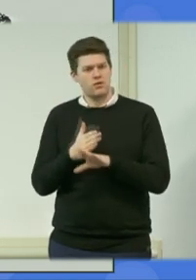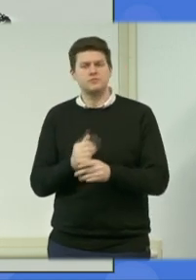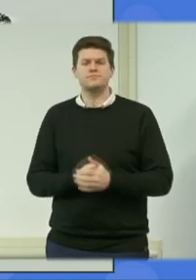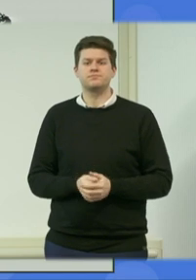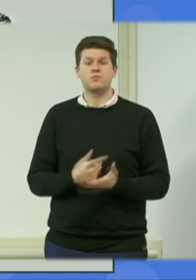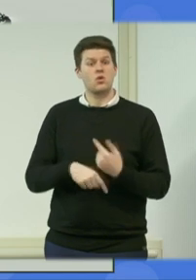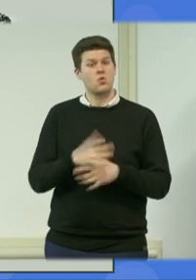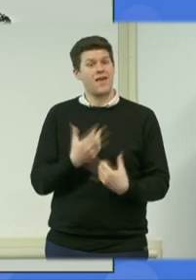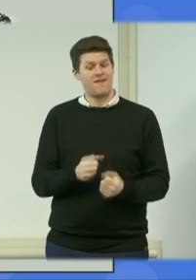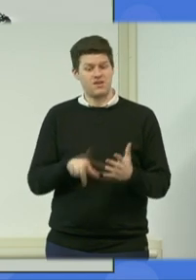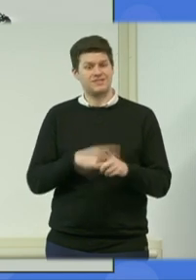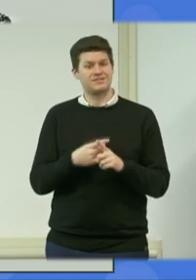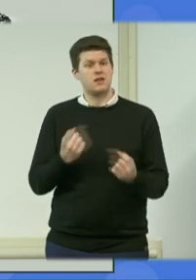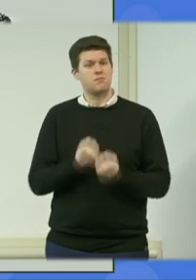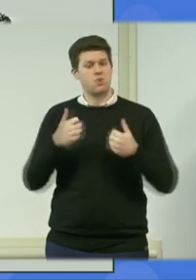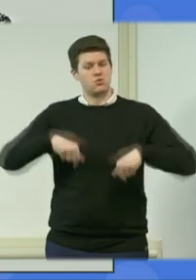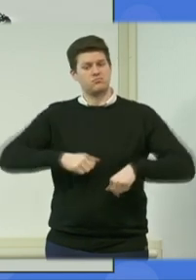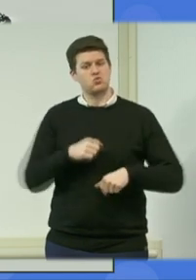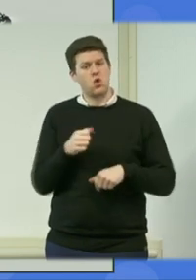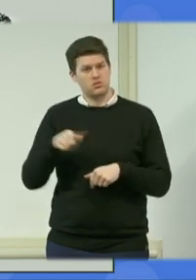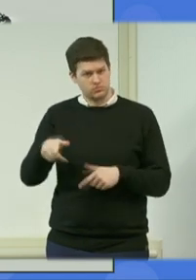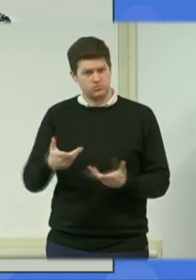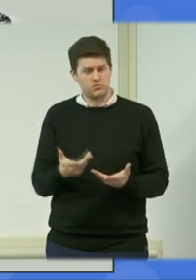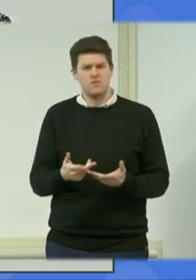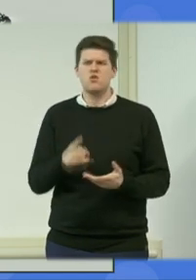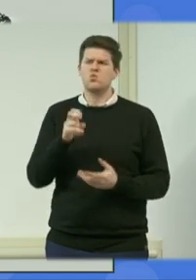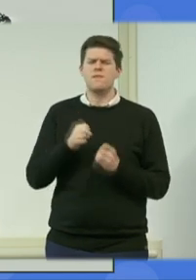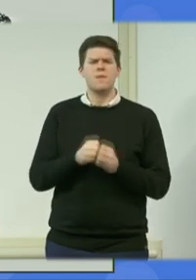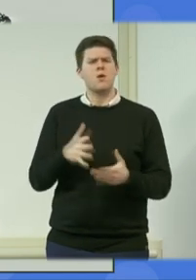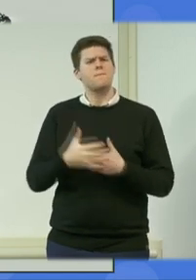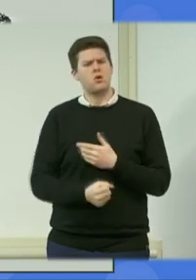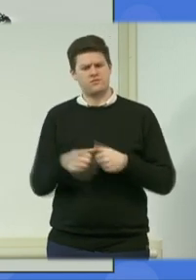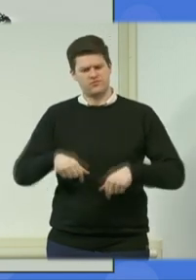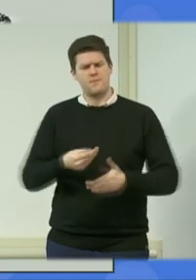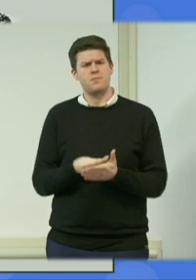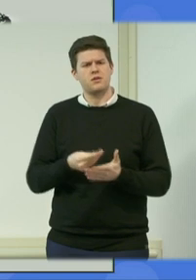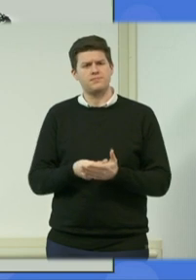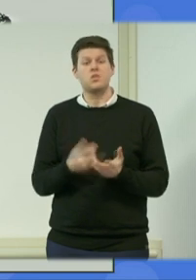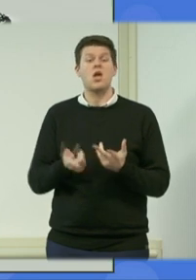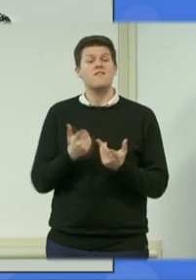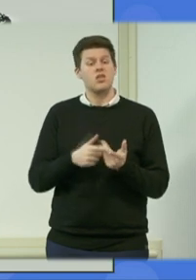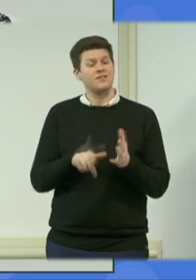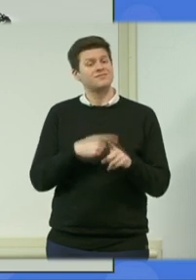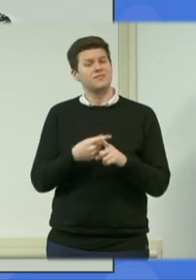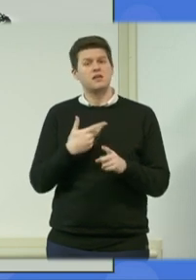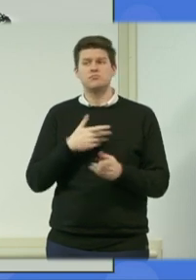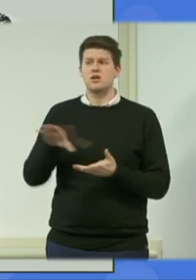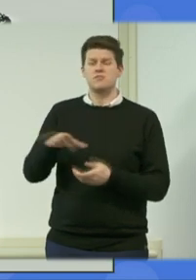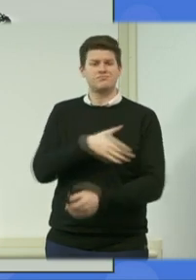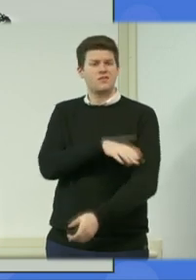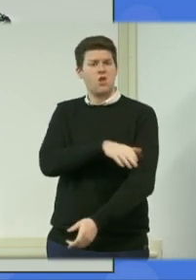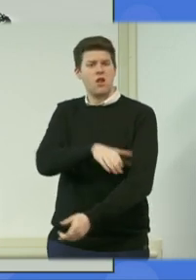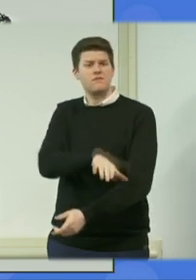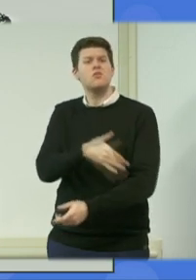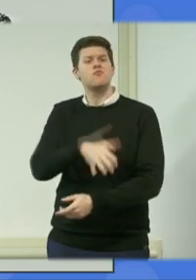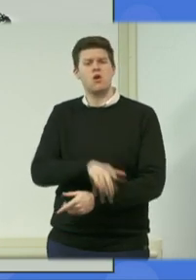Scottish income tax accounts for about £12 billion of the money. There's then a whole series of other devolved taxes which have come through